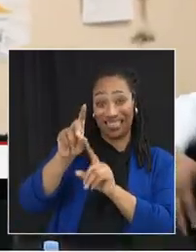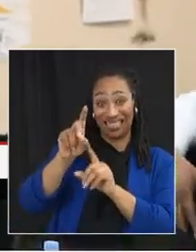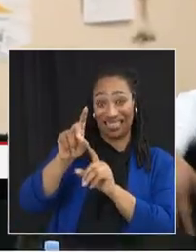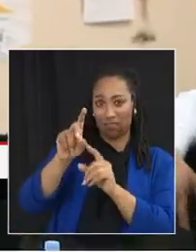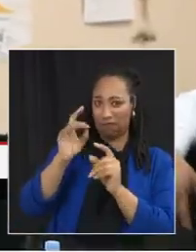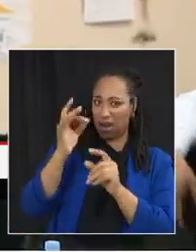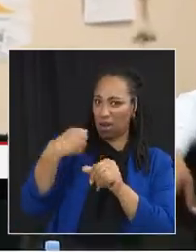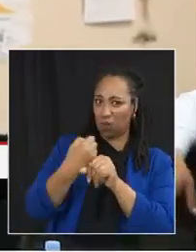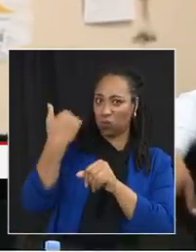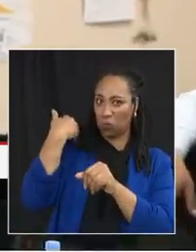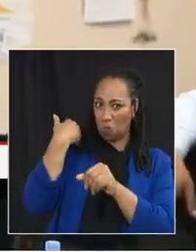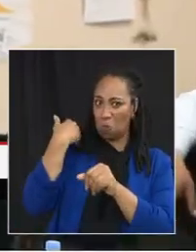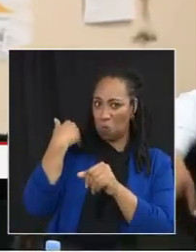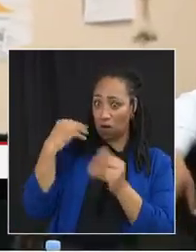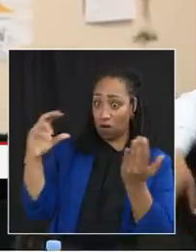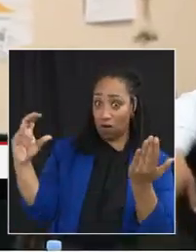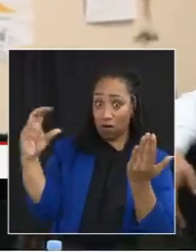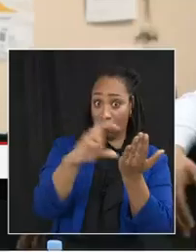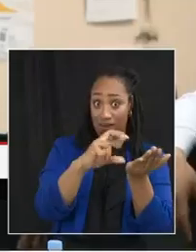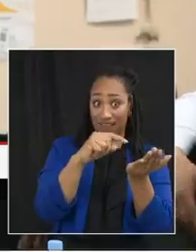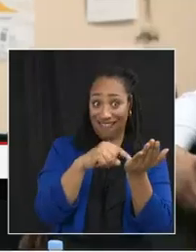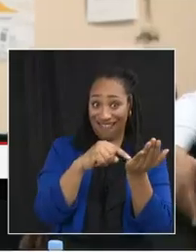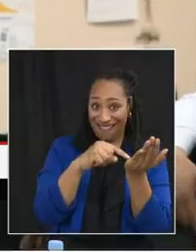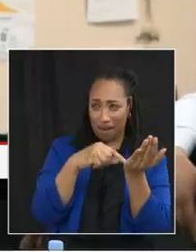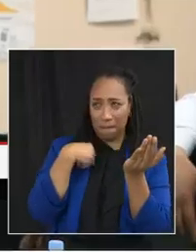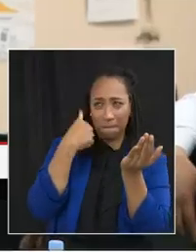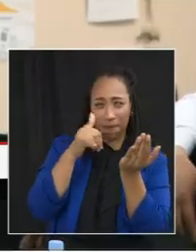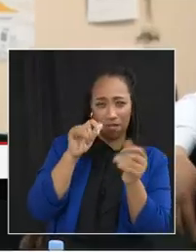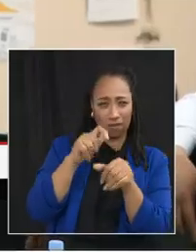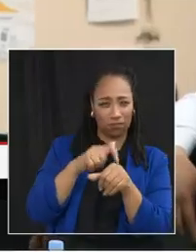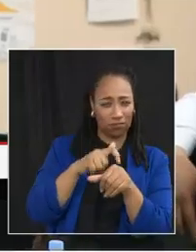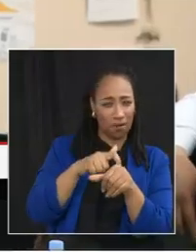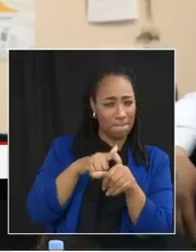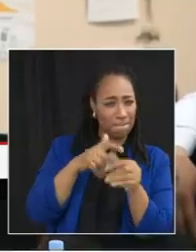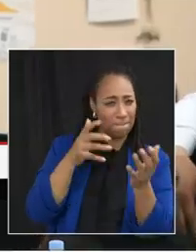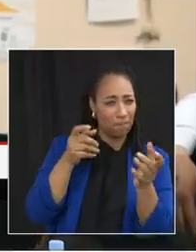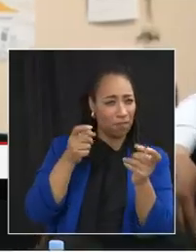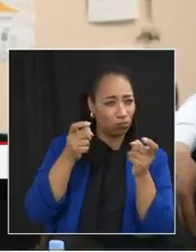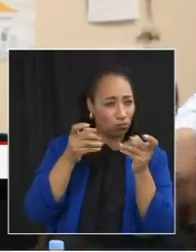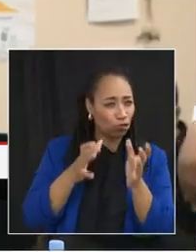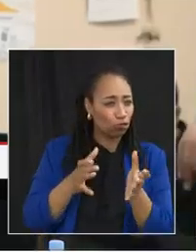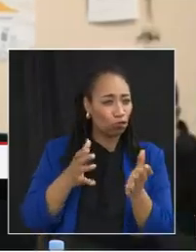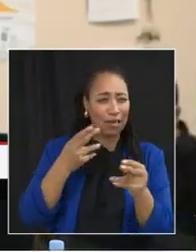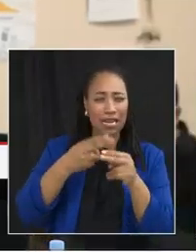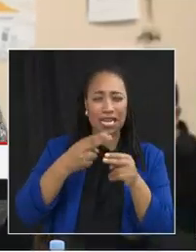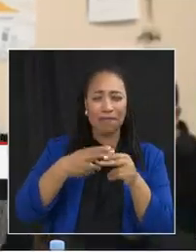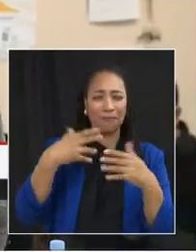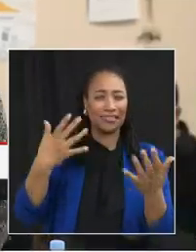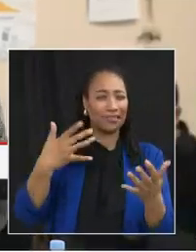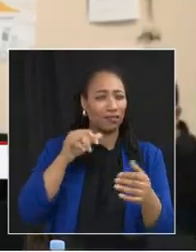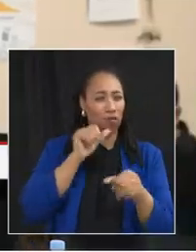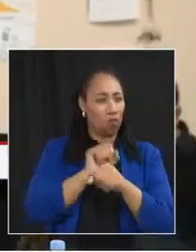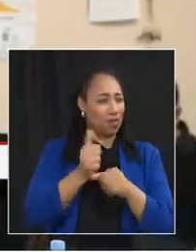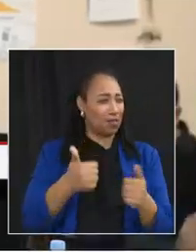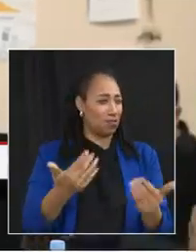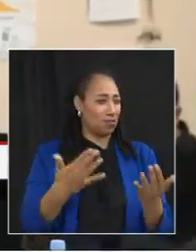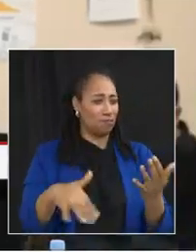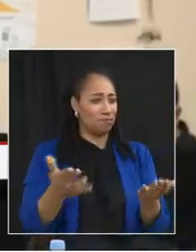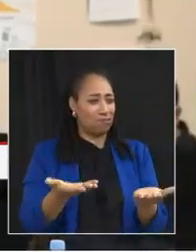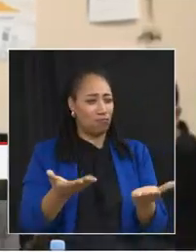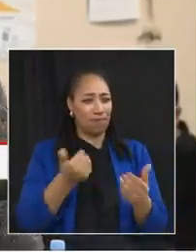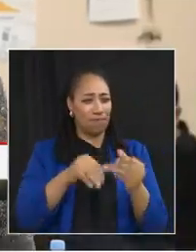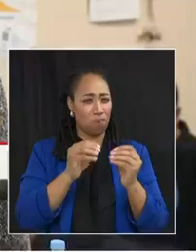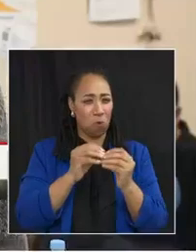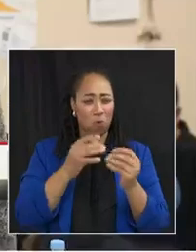and the director at Mm-hmm. the time, at that time, she's not here anymore, Mm-hmm. cut the senior